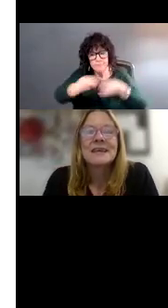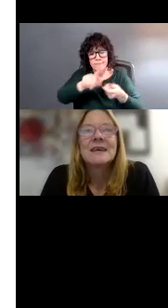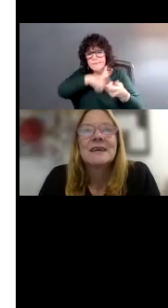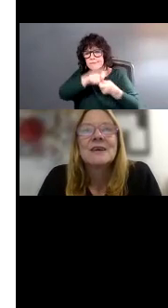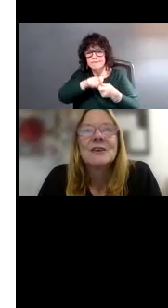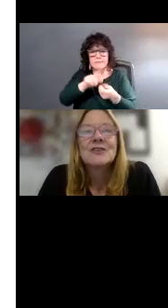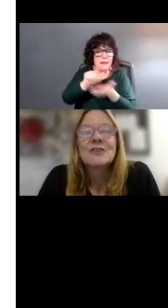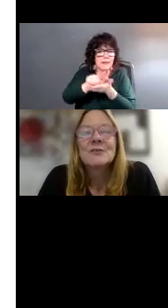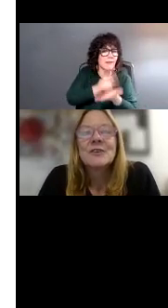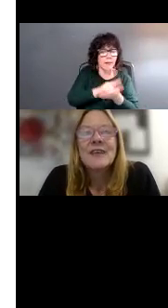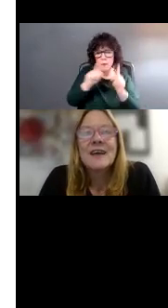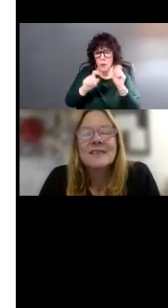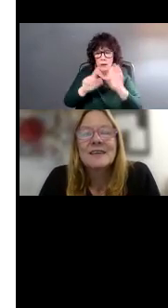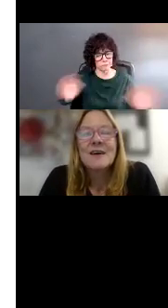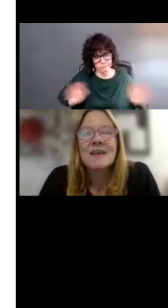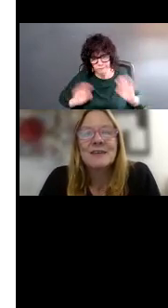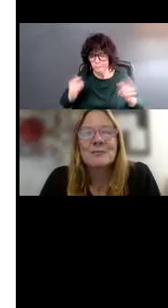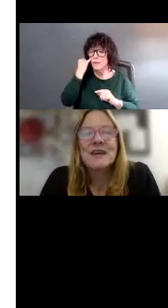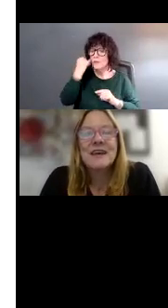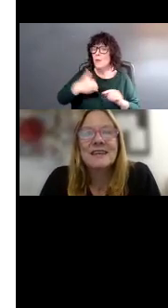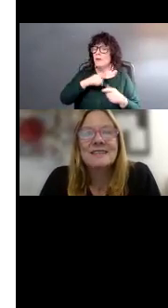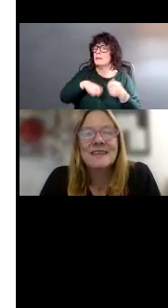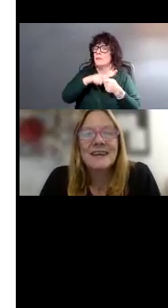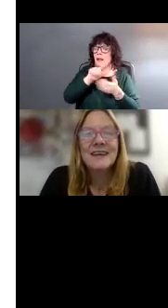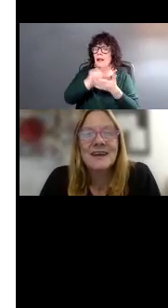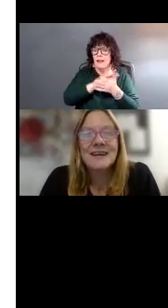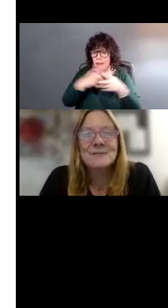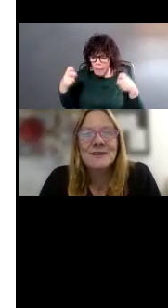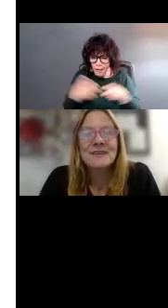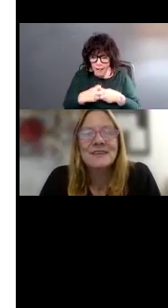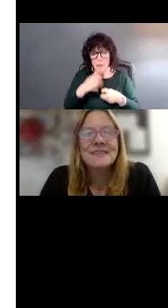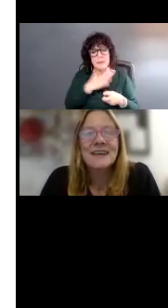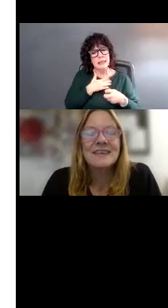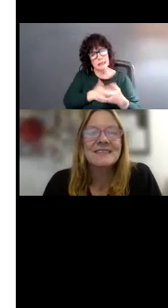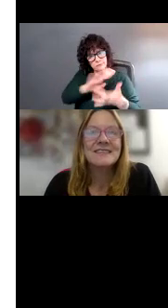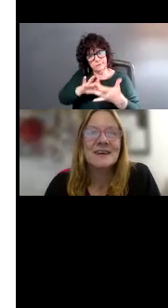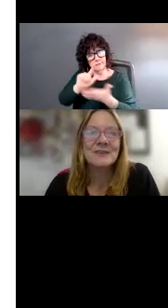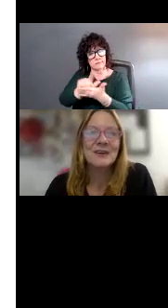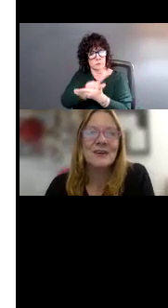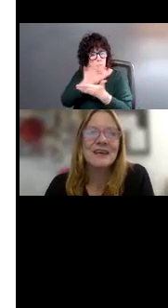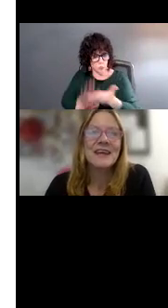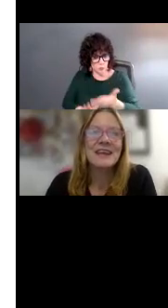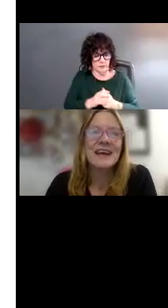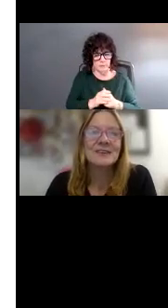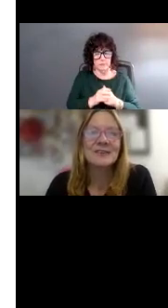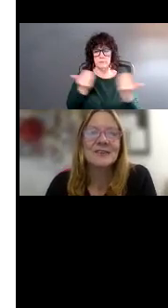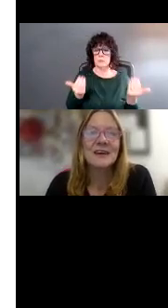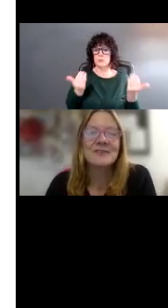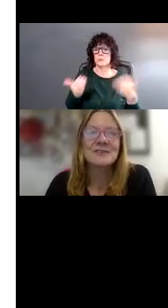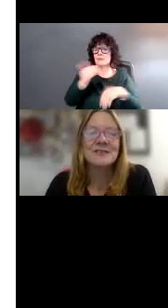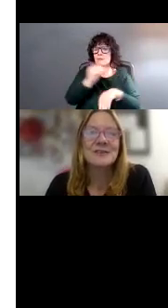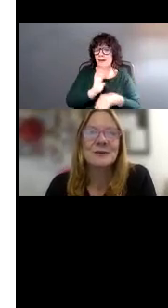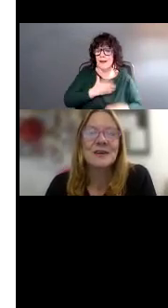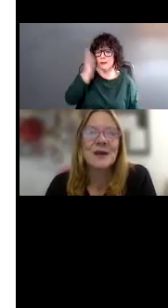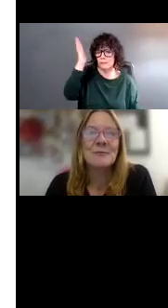So tonight, our guest speaker is Dani Kaiserman, Dani is a staff attorney in the